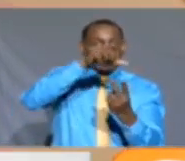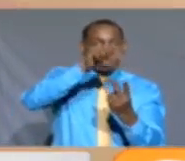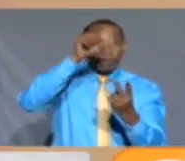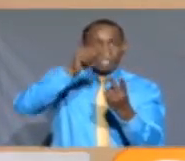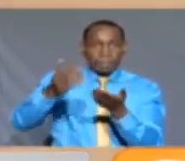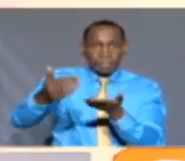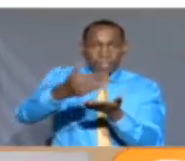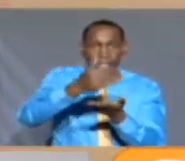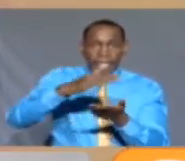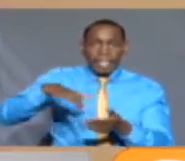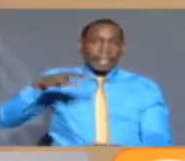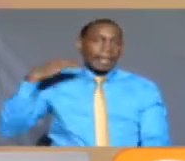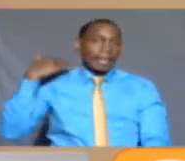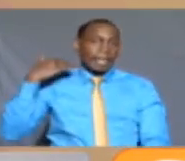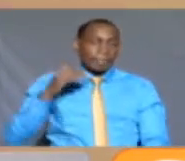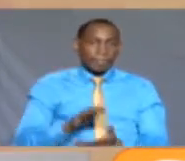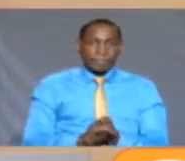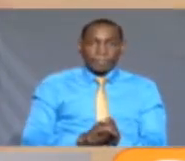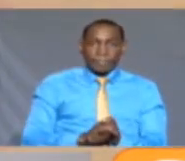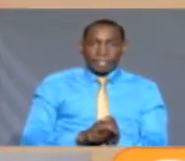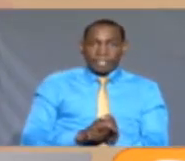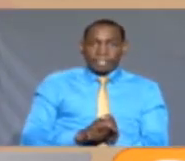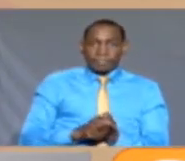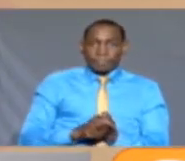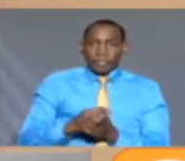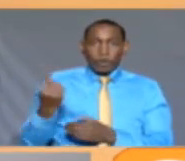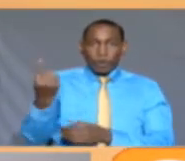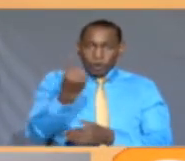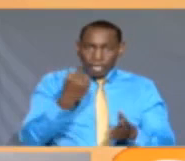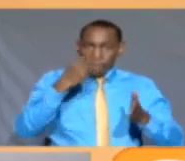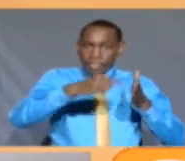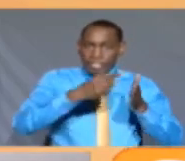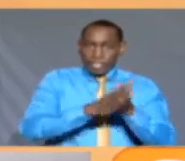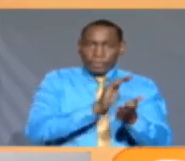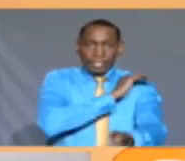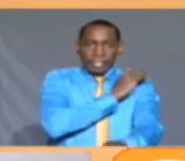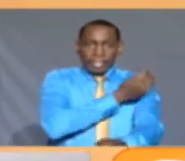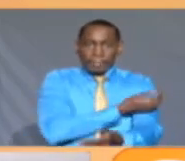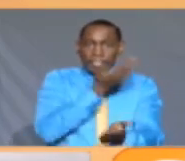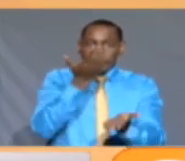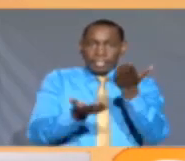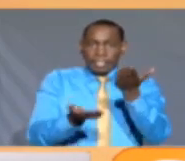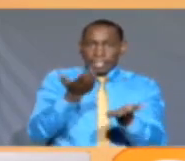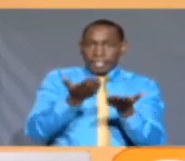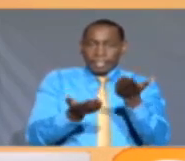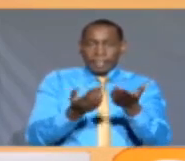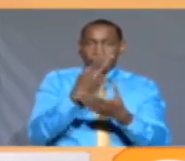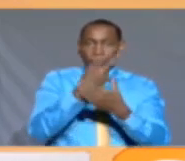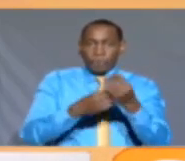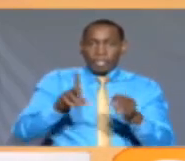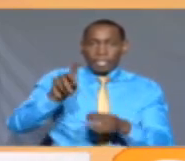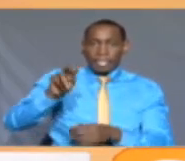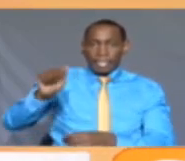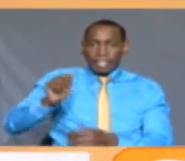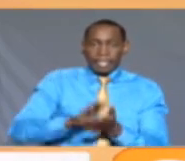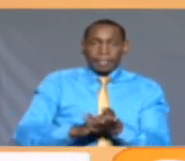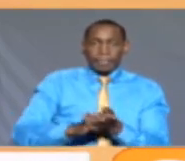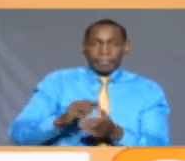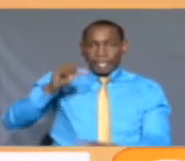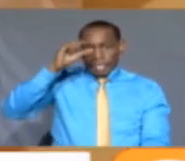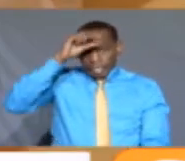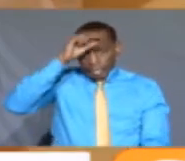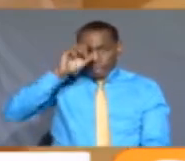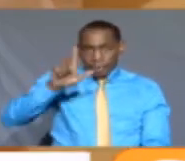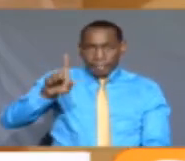of the samples collected from crime scenes. Being the only one in the region with the capacity to analyze bone DNA, the